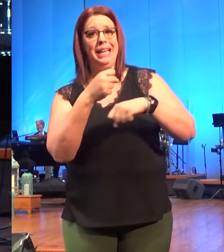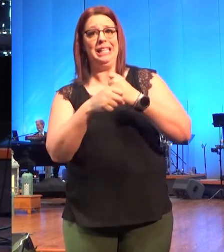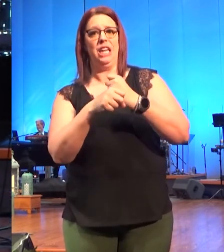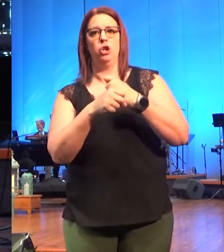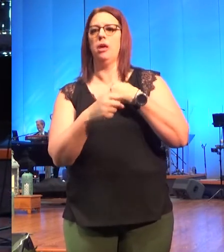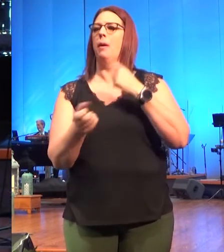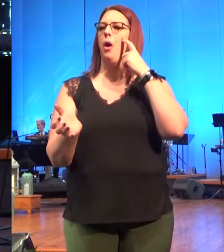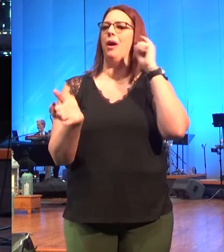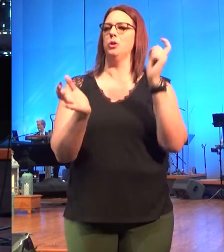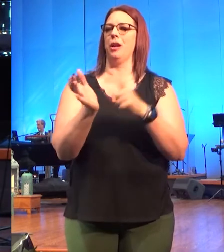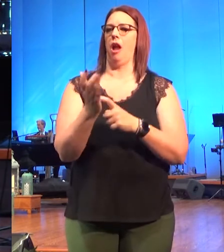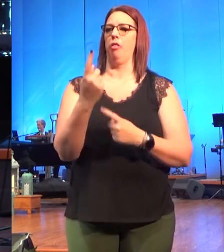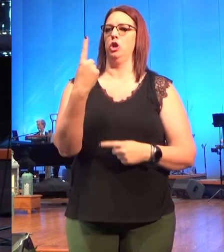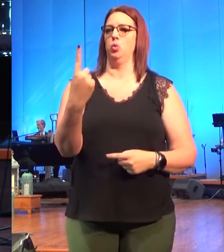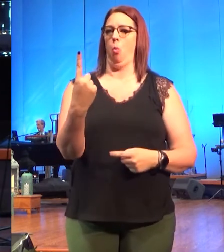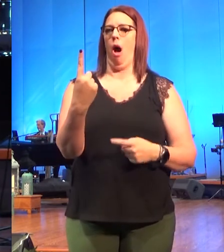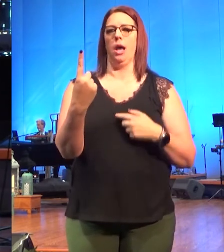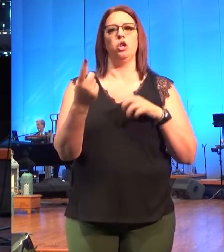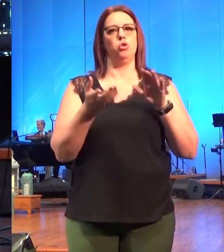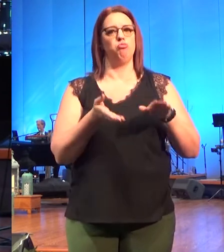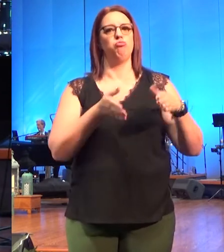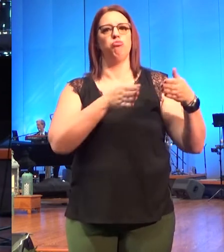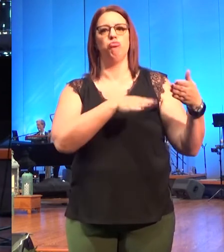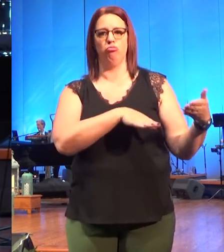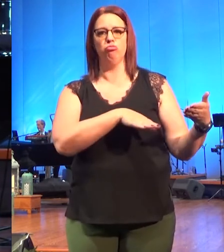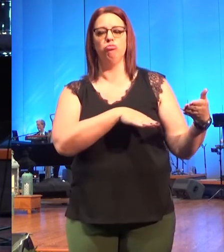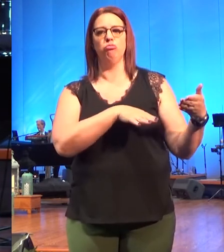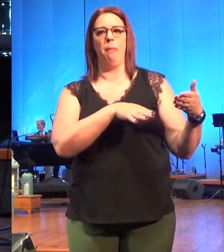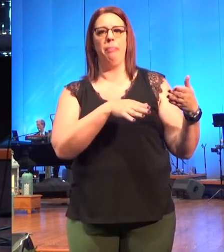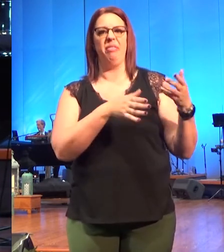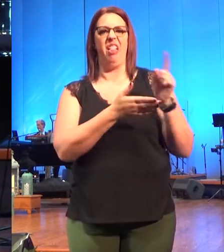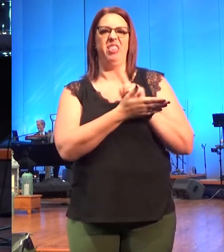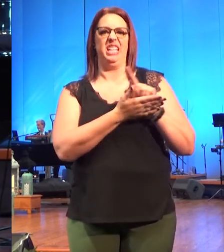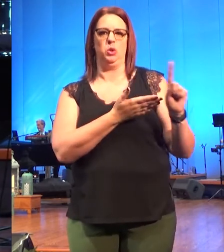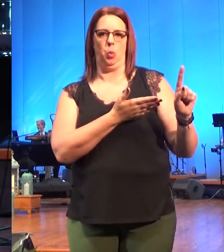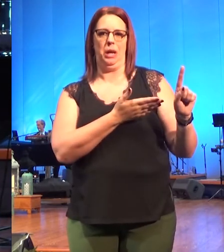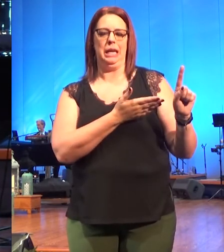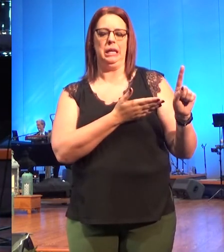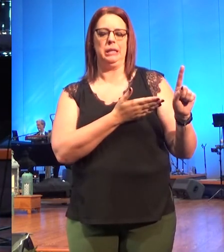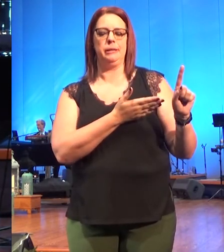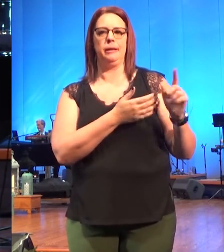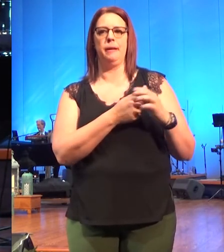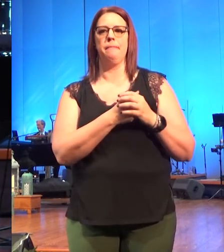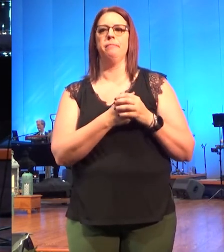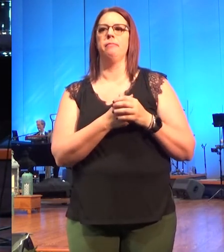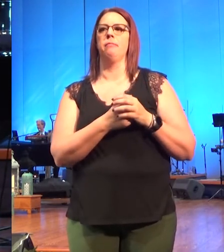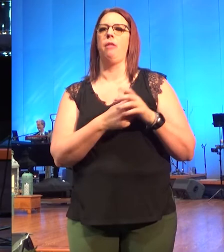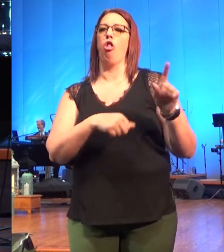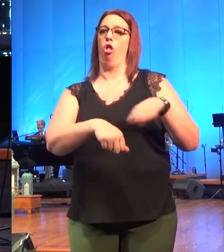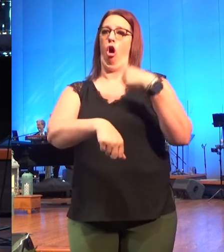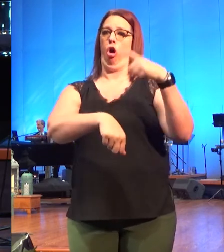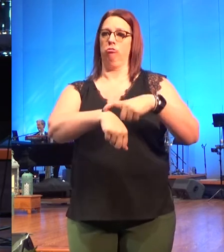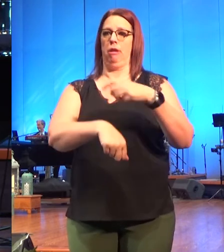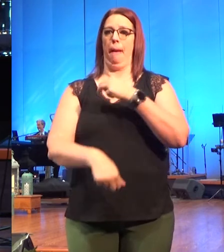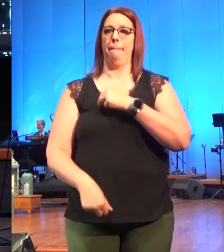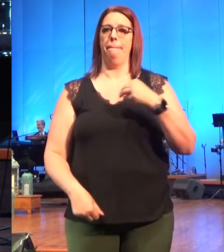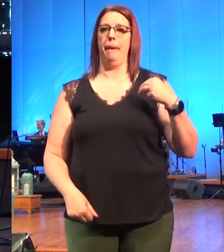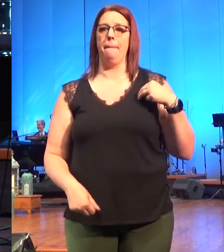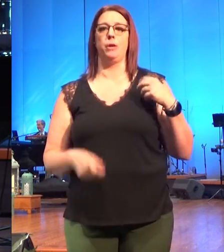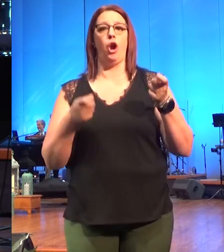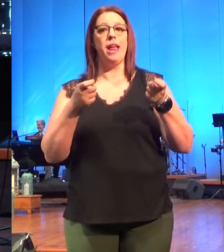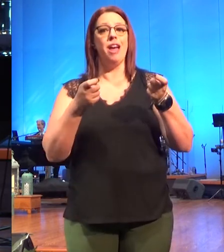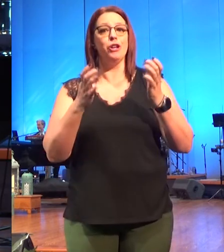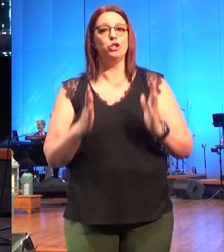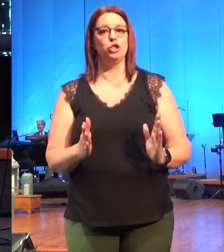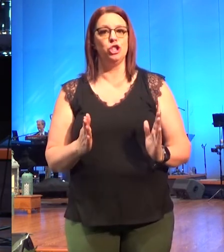one of them who left us this week and stepped off into the next plane of existence. Longtime member and usher here